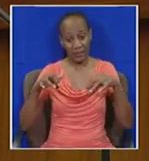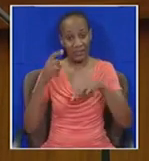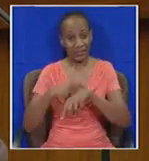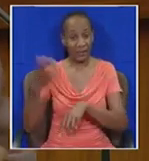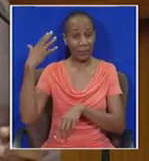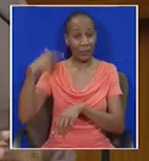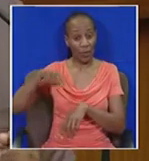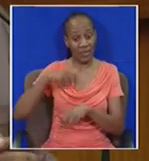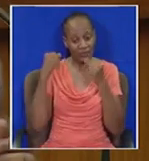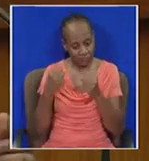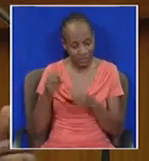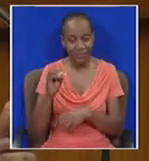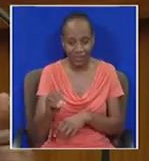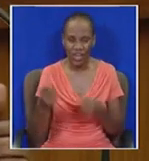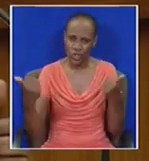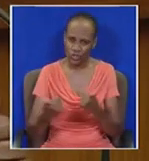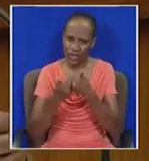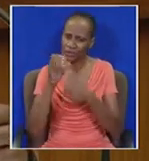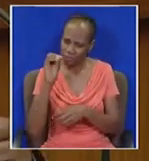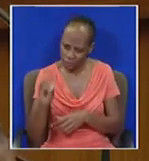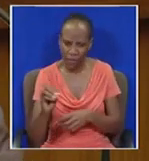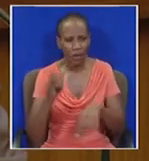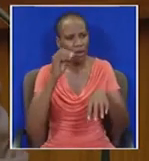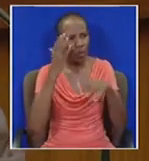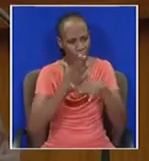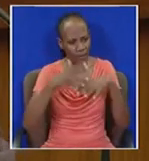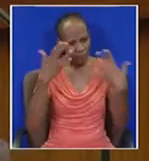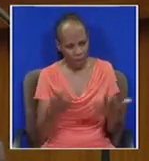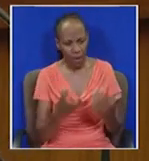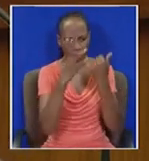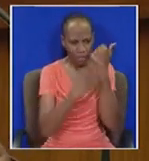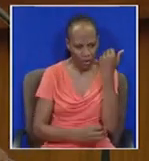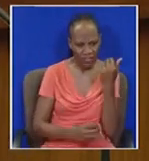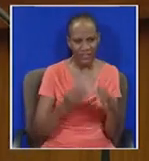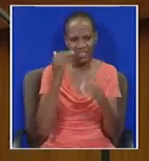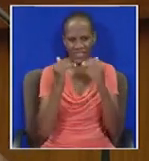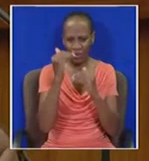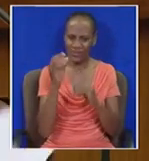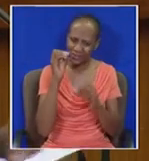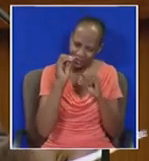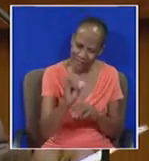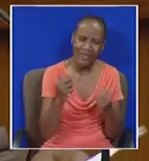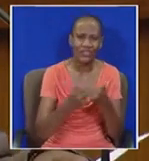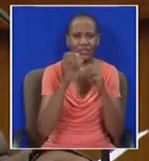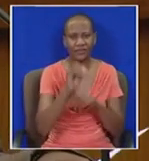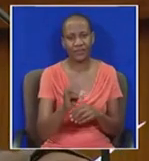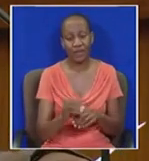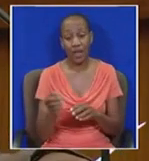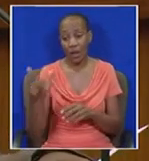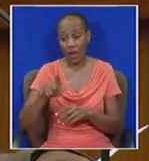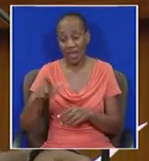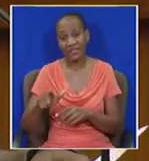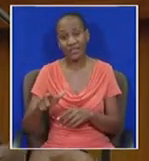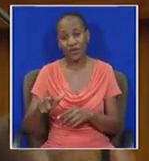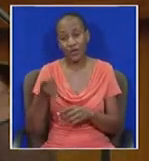most pressing challenges still remain poverty, inequality, and unemployment. Large tracts of land are still in the hands of a few people.